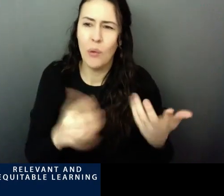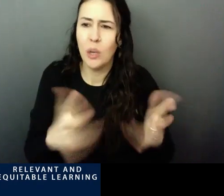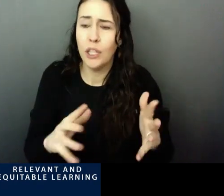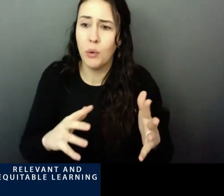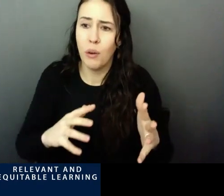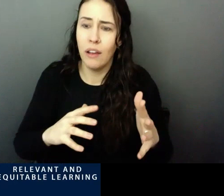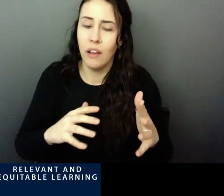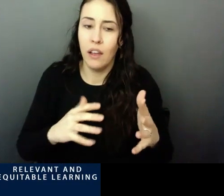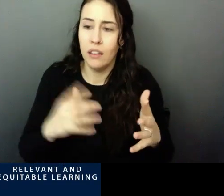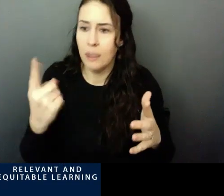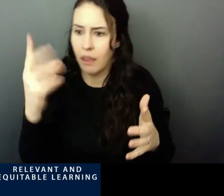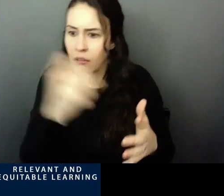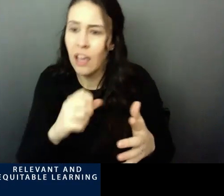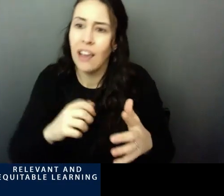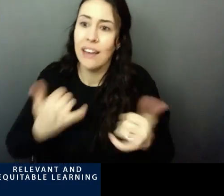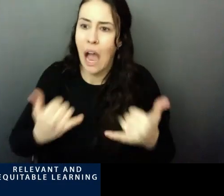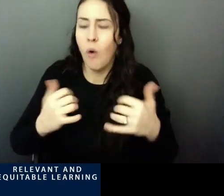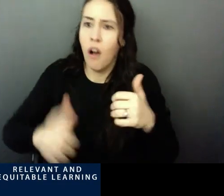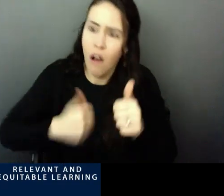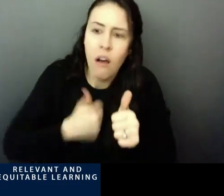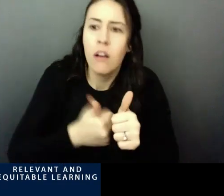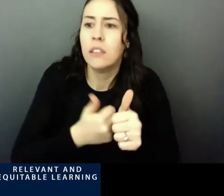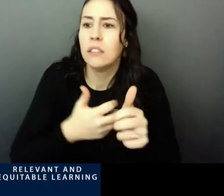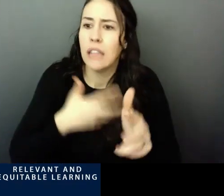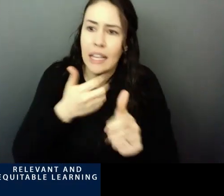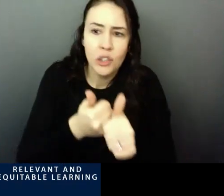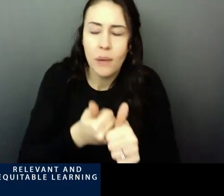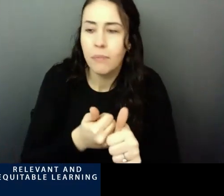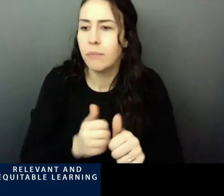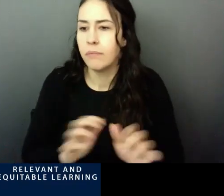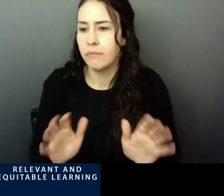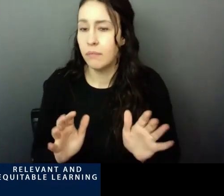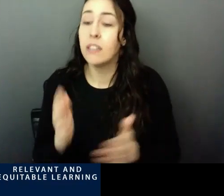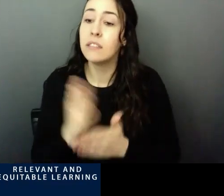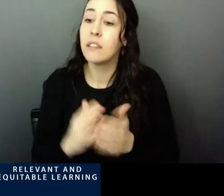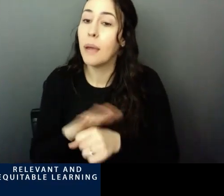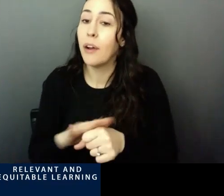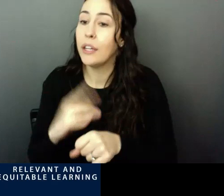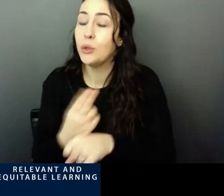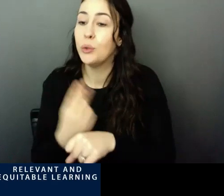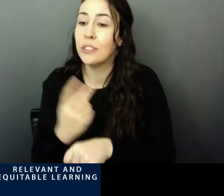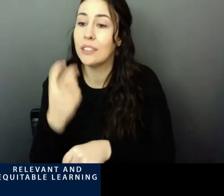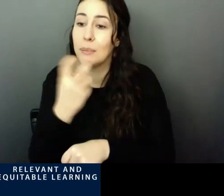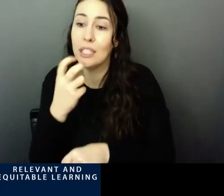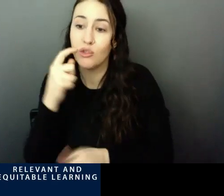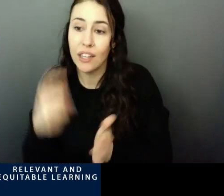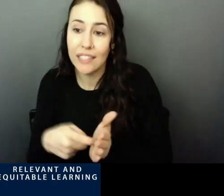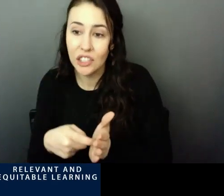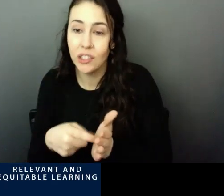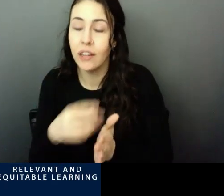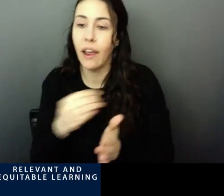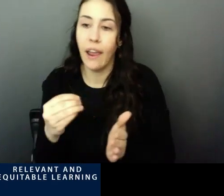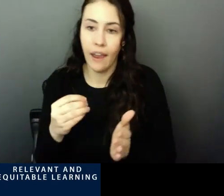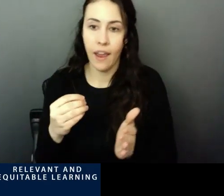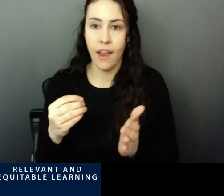think other areas where you utilize speech recognition, and then as we talk about meeting students where they are, having things